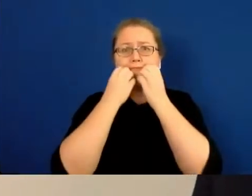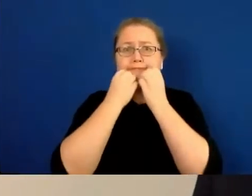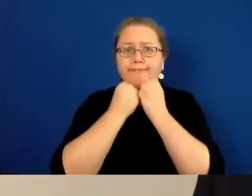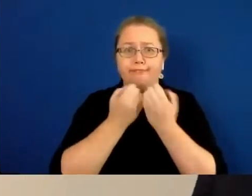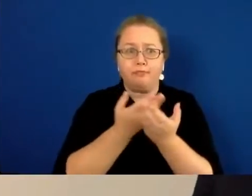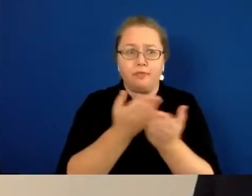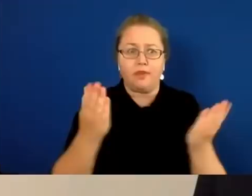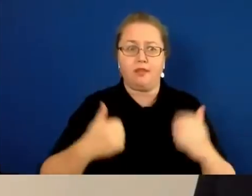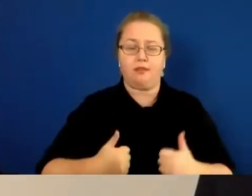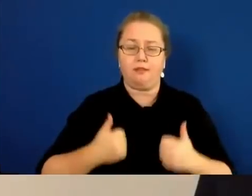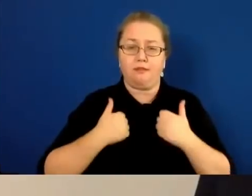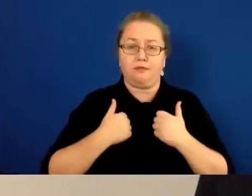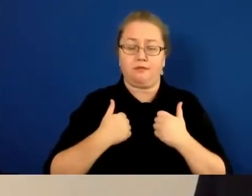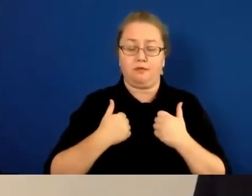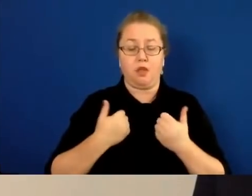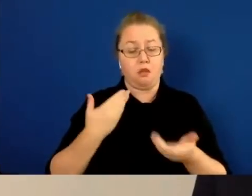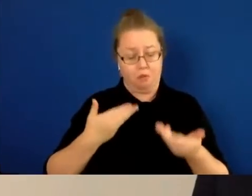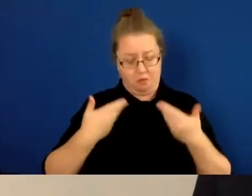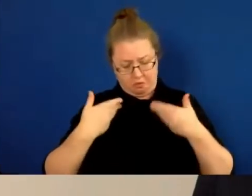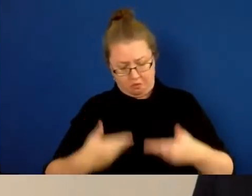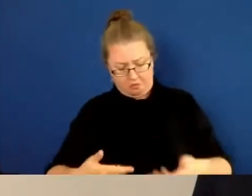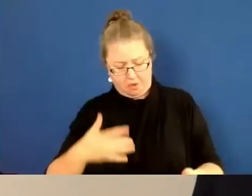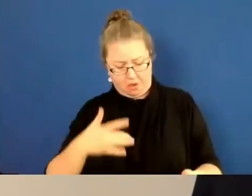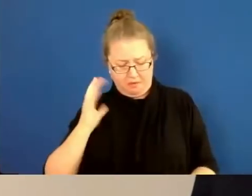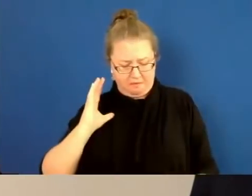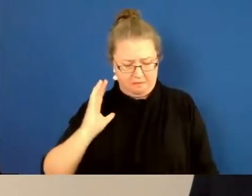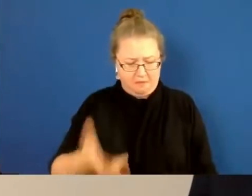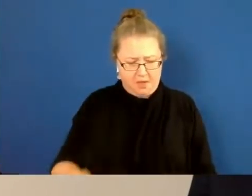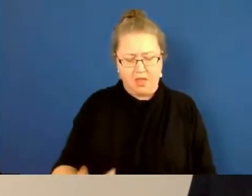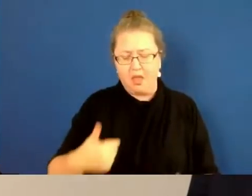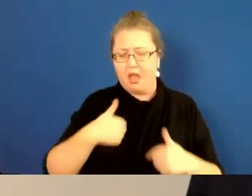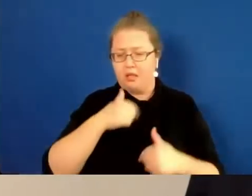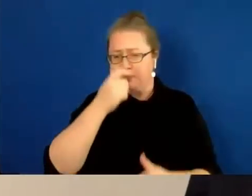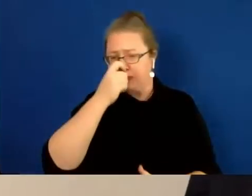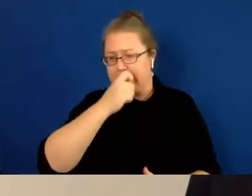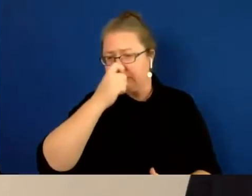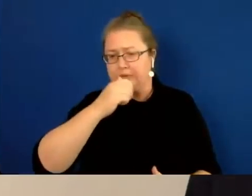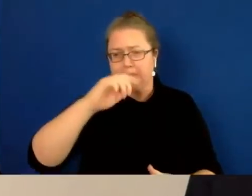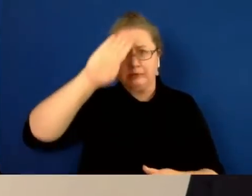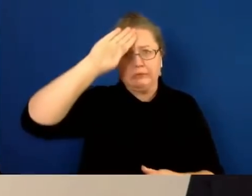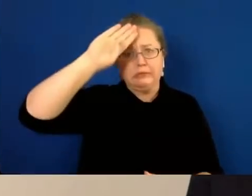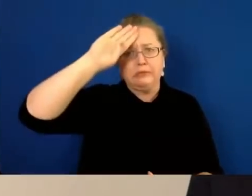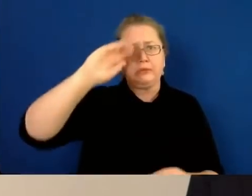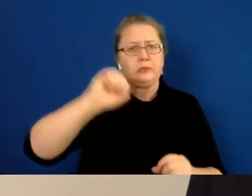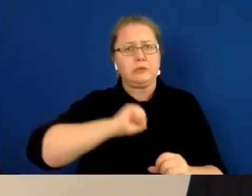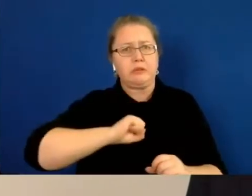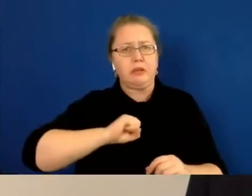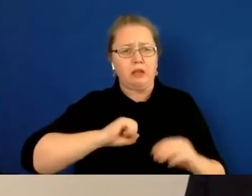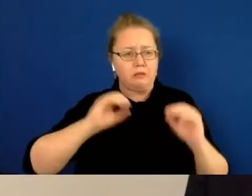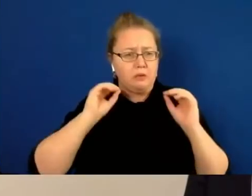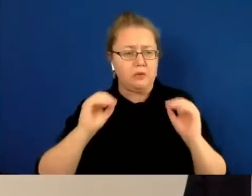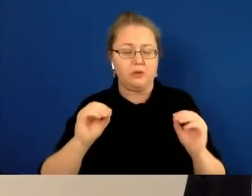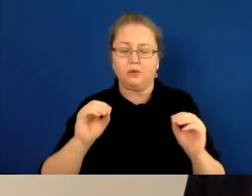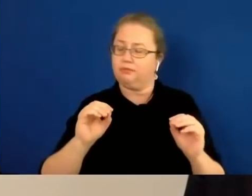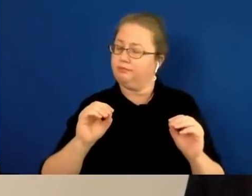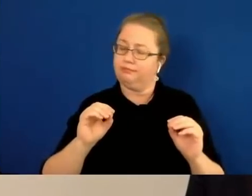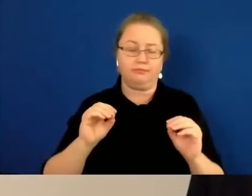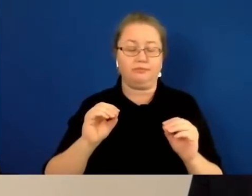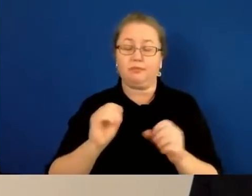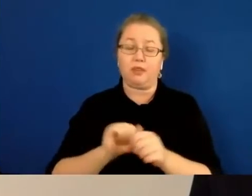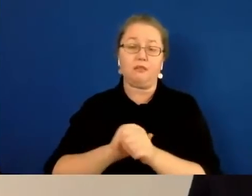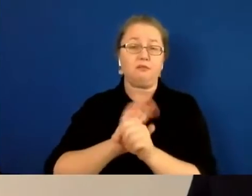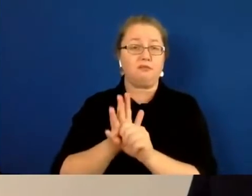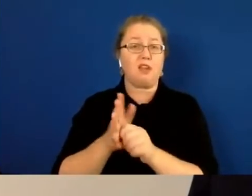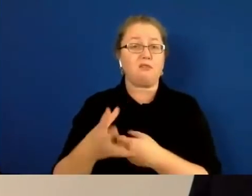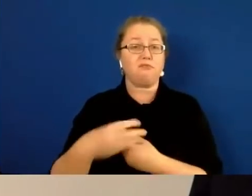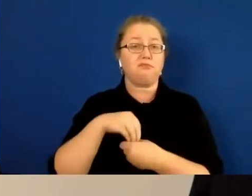know, seeing some of my colleagues here today, it's very tempting for us to want to get close, to want to hug each other or